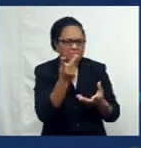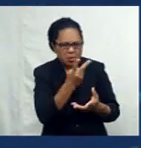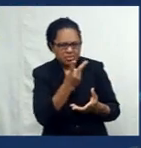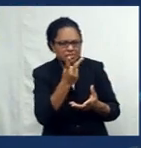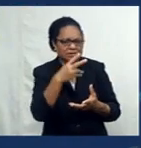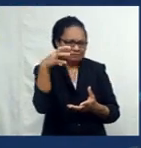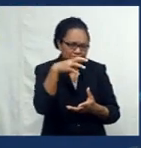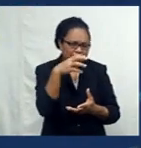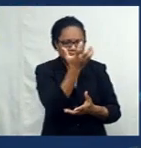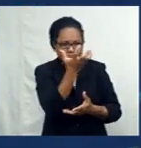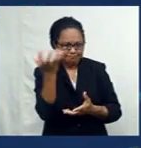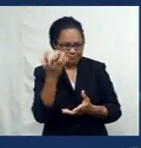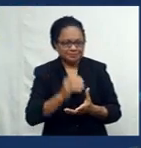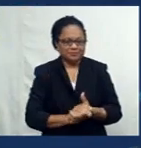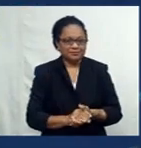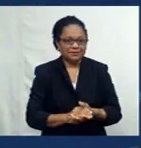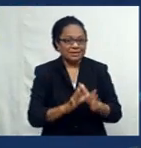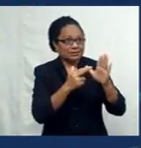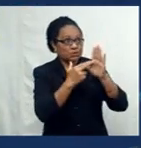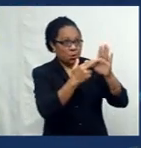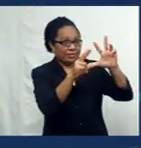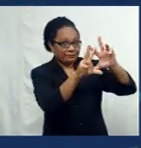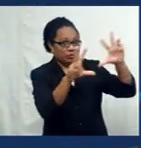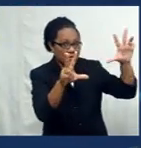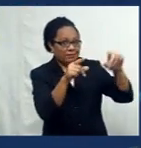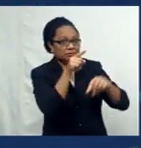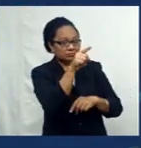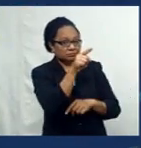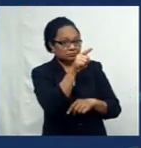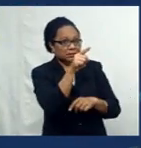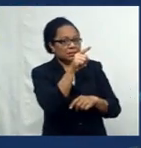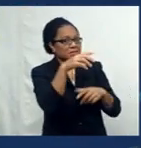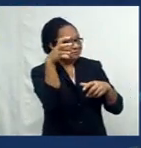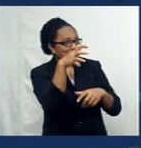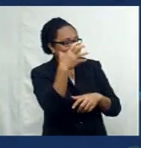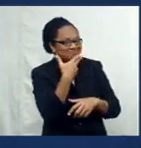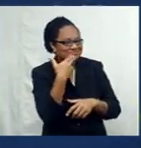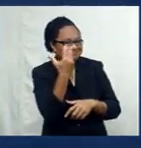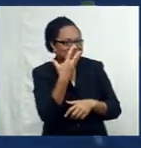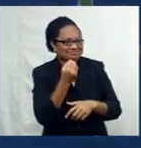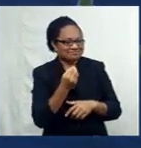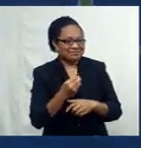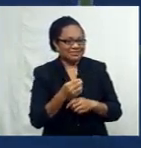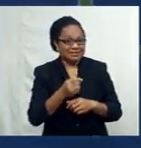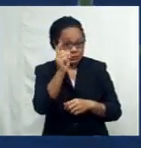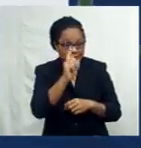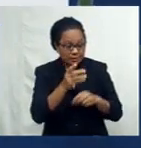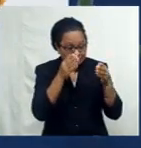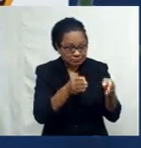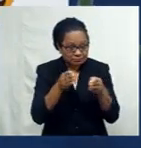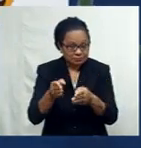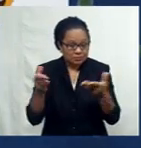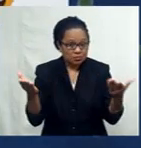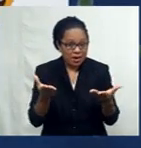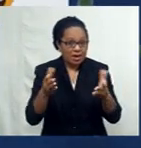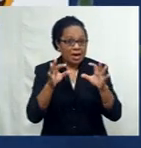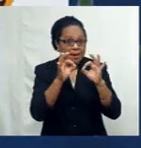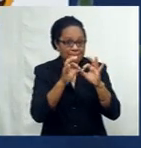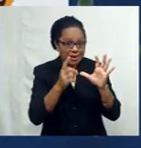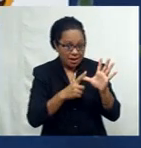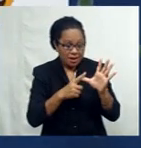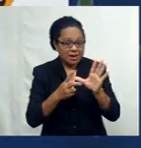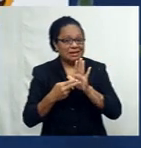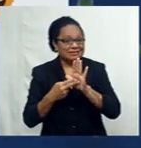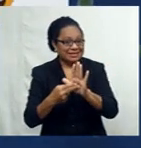clouds. In the north, it was pleasantly sunny. The places we are checking out today are Mba, Nandi